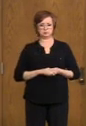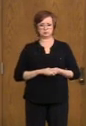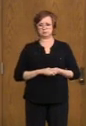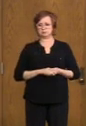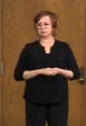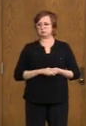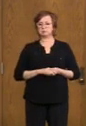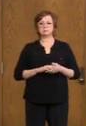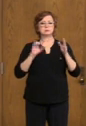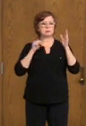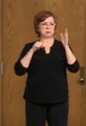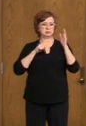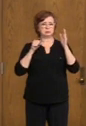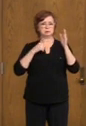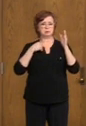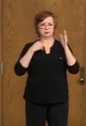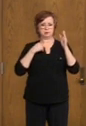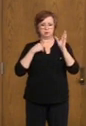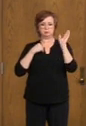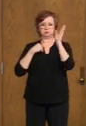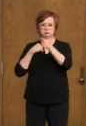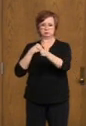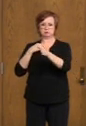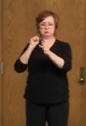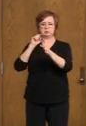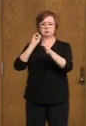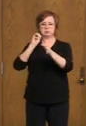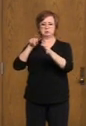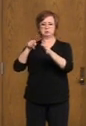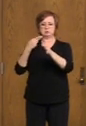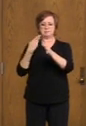We'll move on in the room. Steph? Yeah.